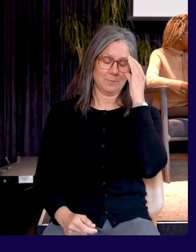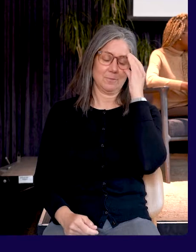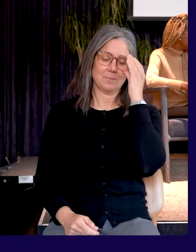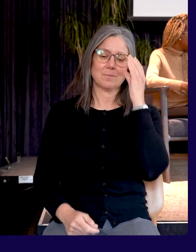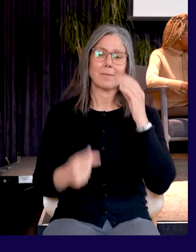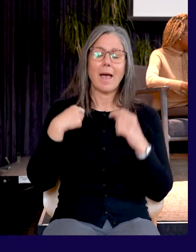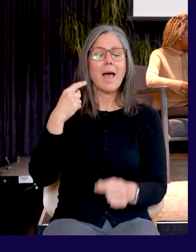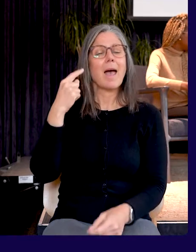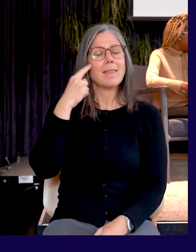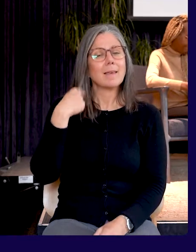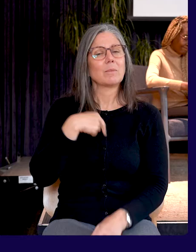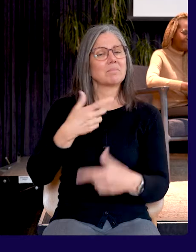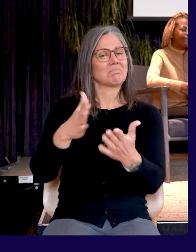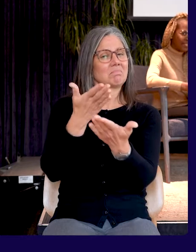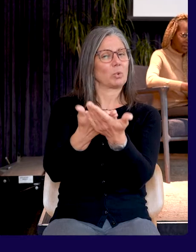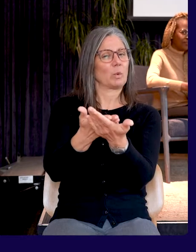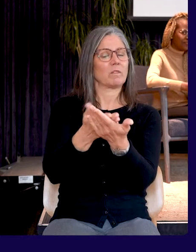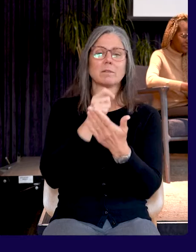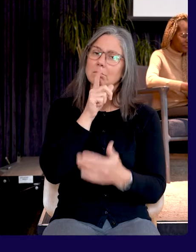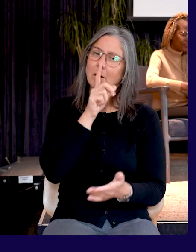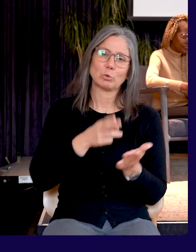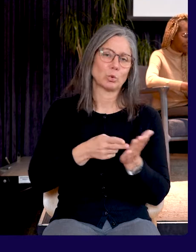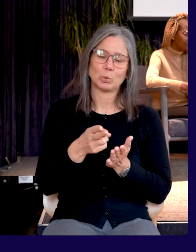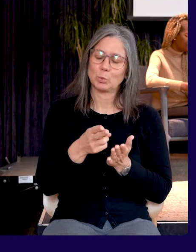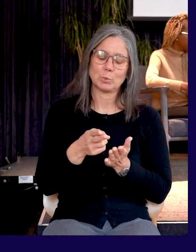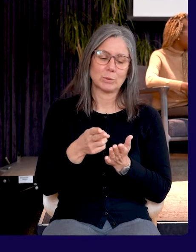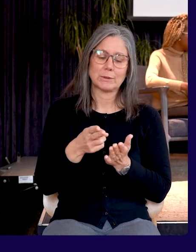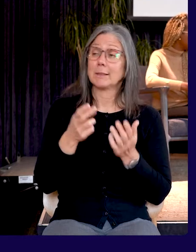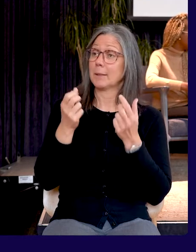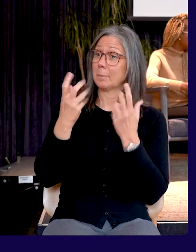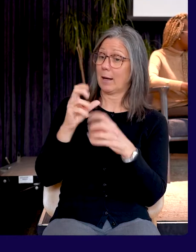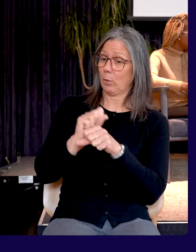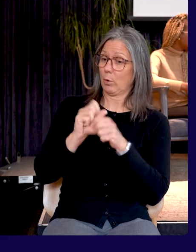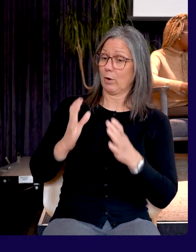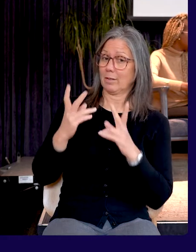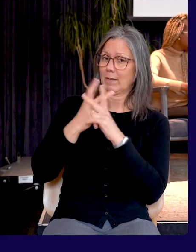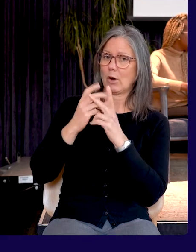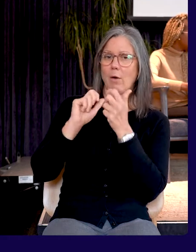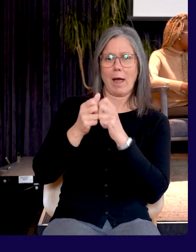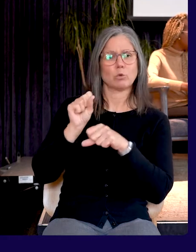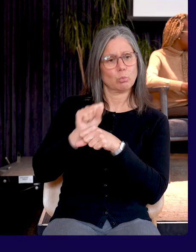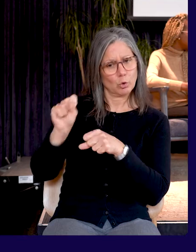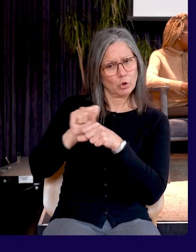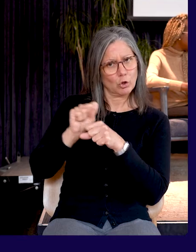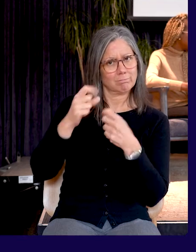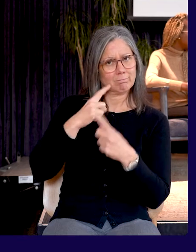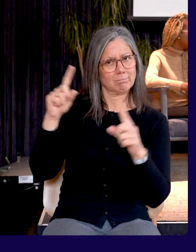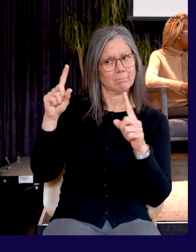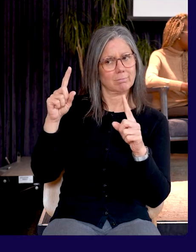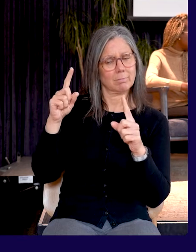If you are not already a member, this is my pitch, y'all, you need to become a member. You can do that by making a gift of any size at